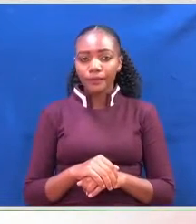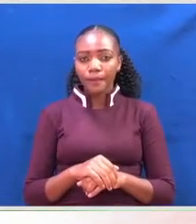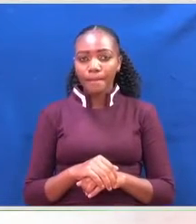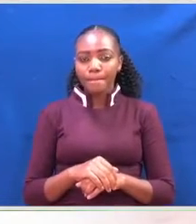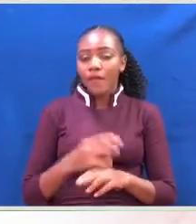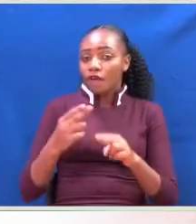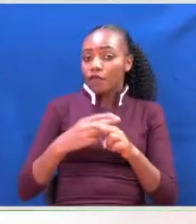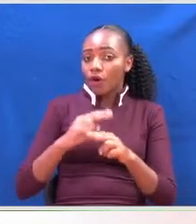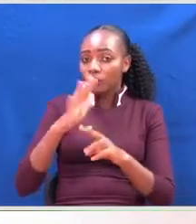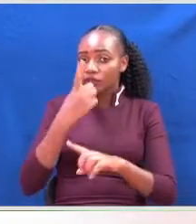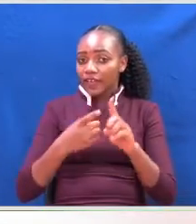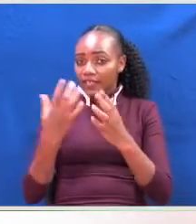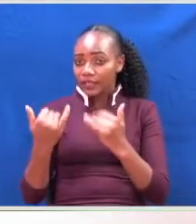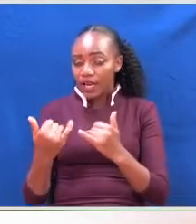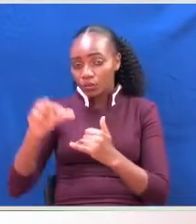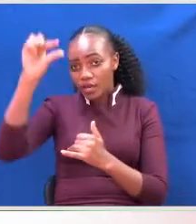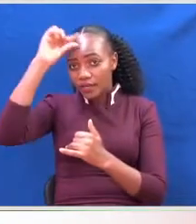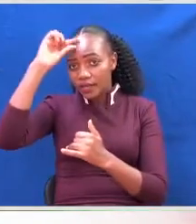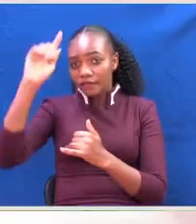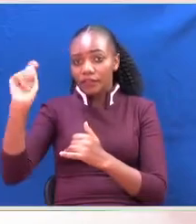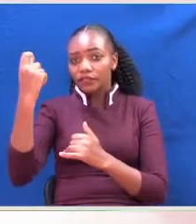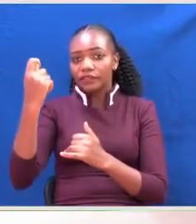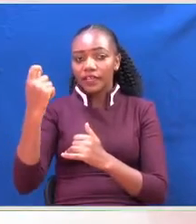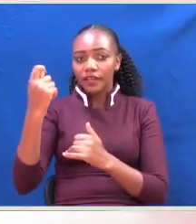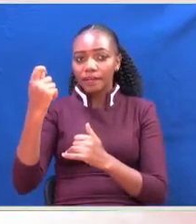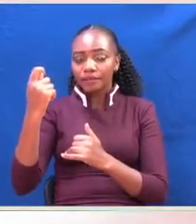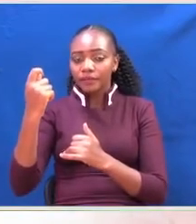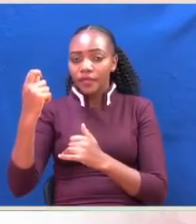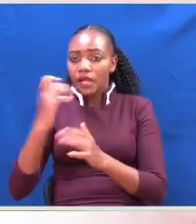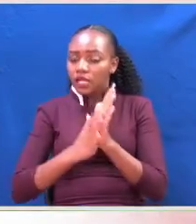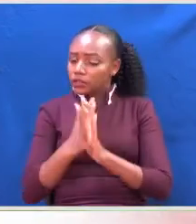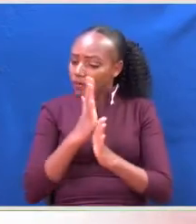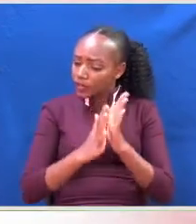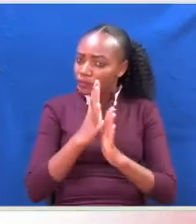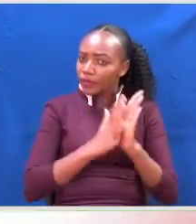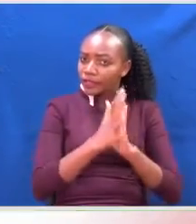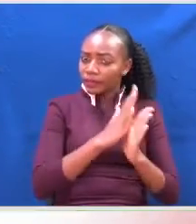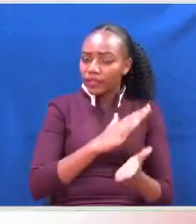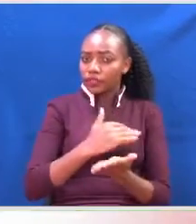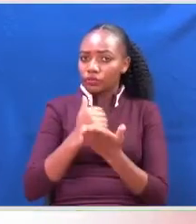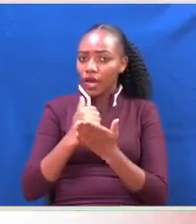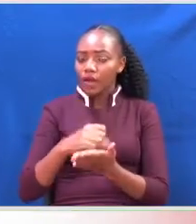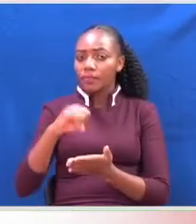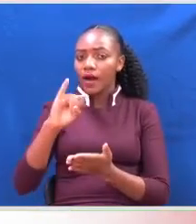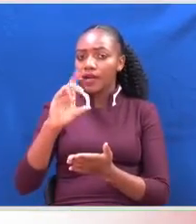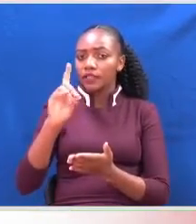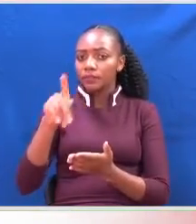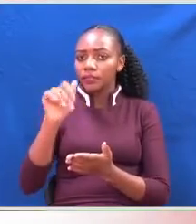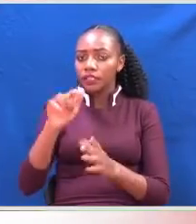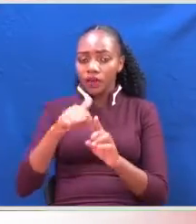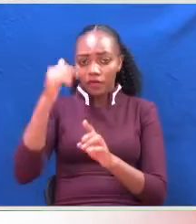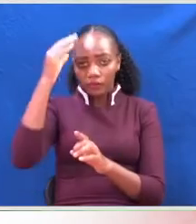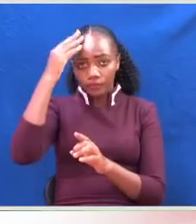For close to 5 years now, the government of Kenya has been mulling a plan to repatriate refugees from the Daadab and Kakuma